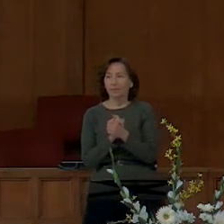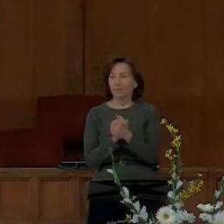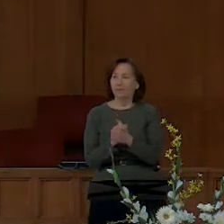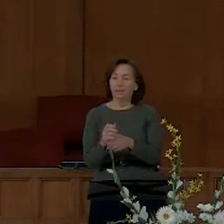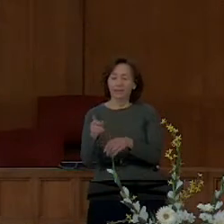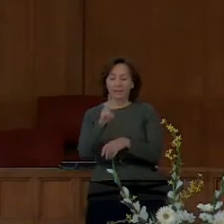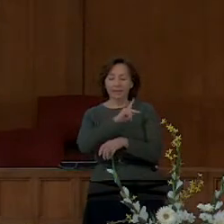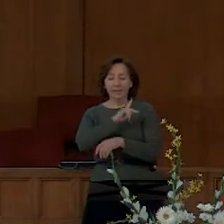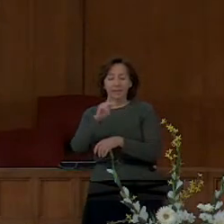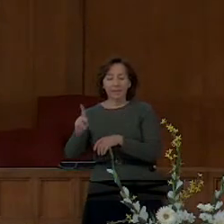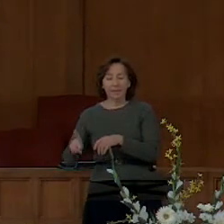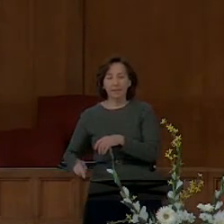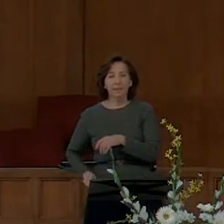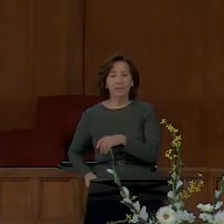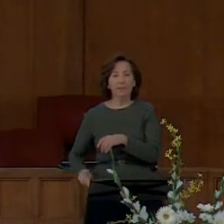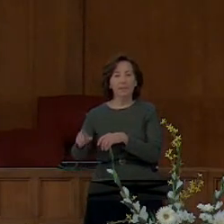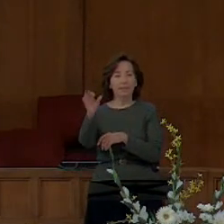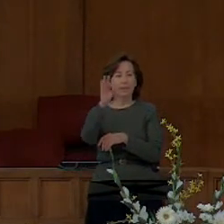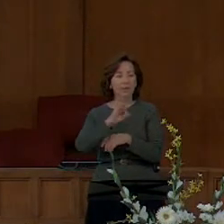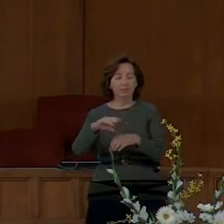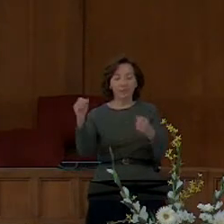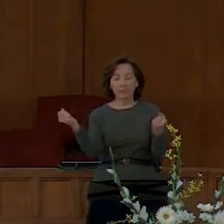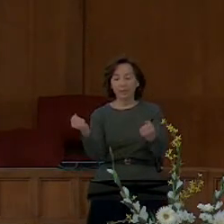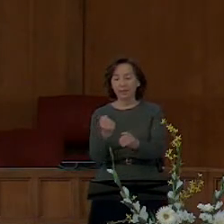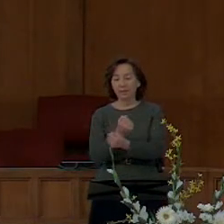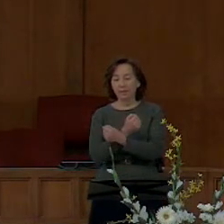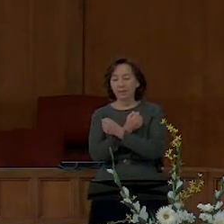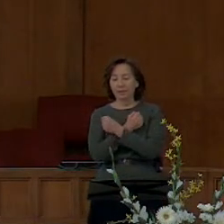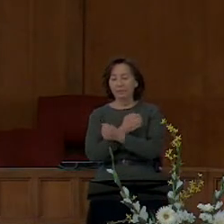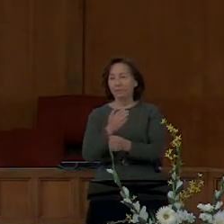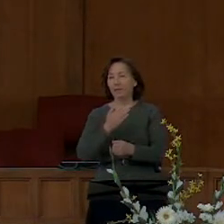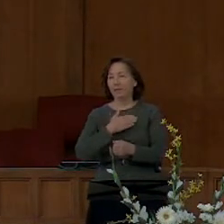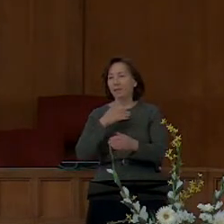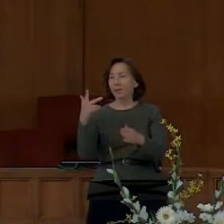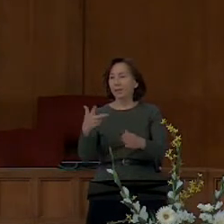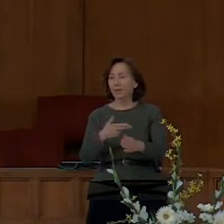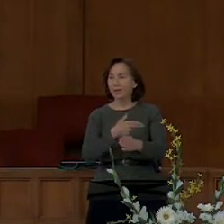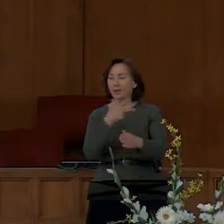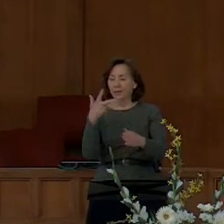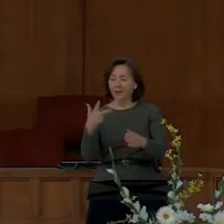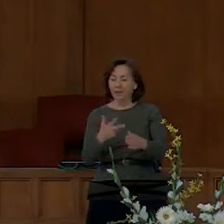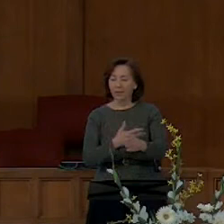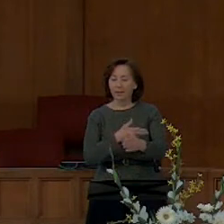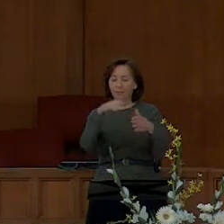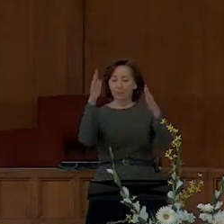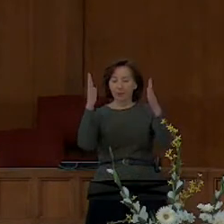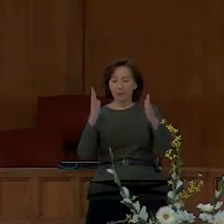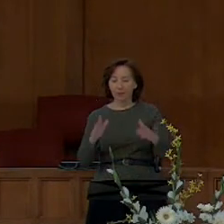The King of Love, My Shepherd.